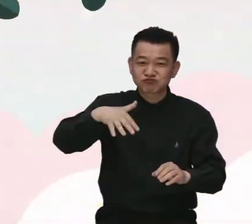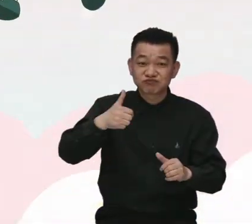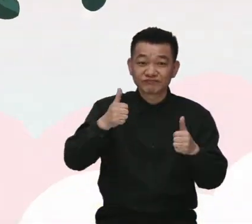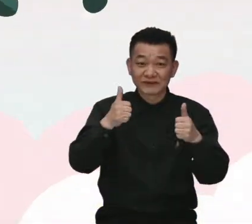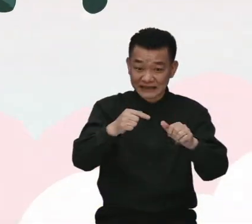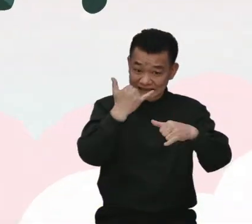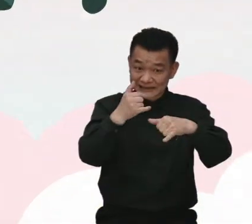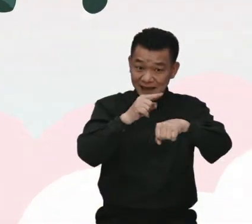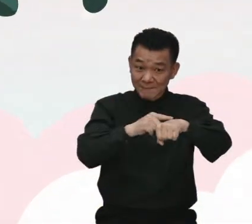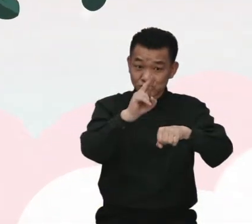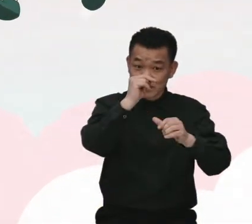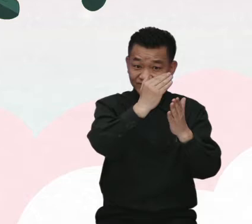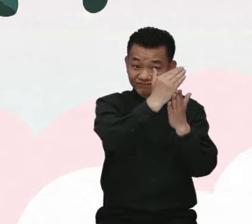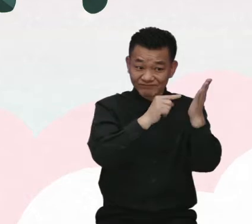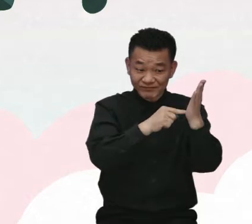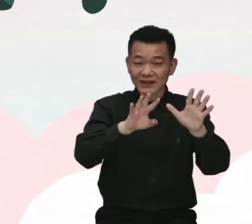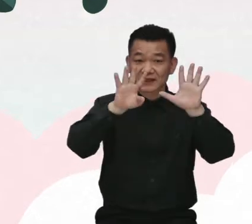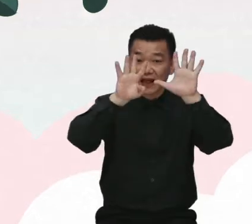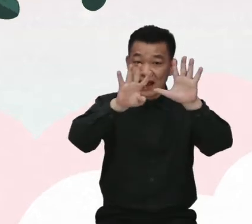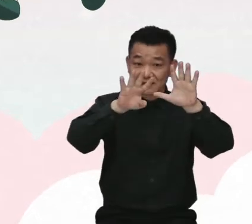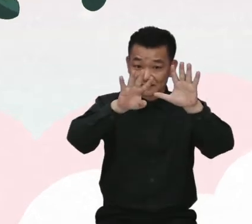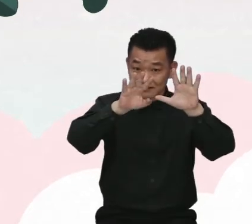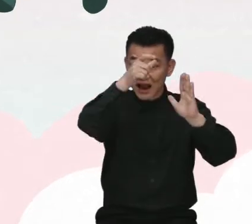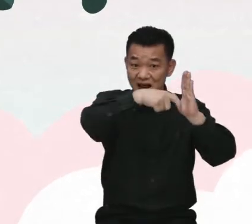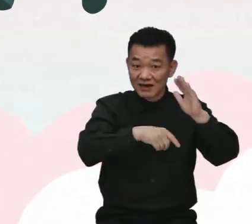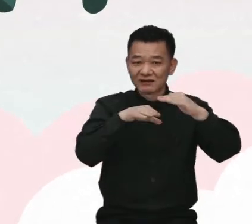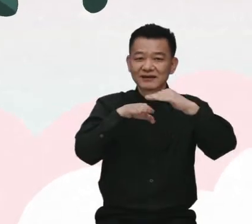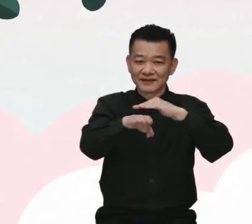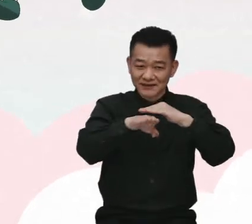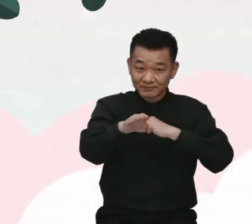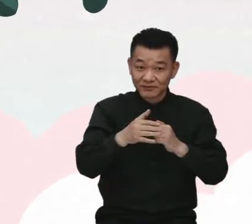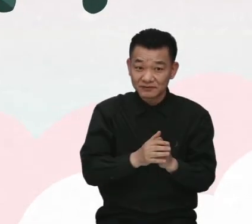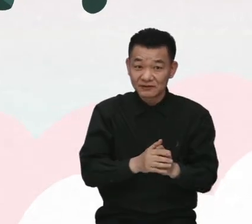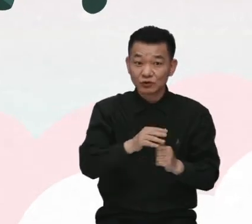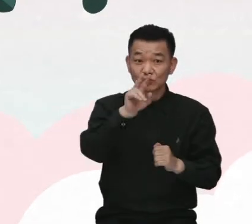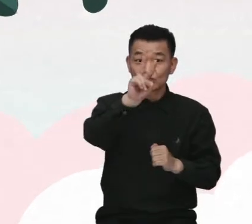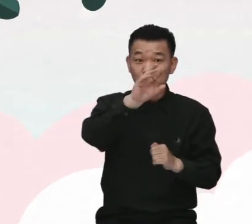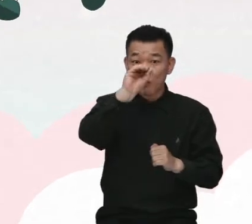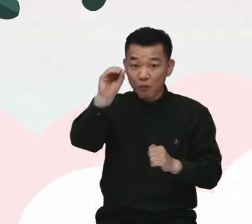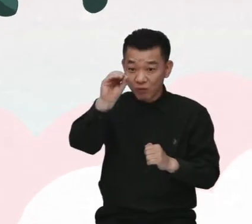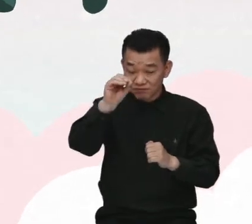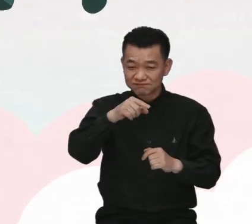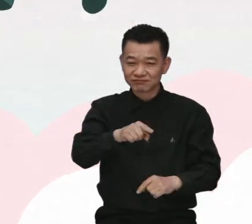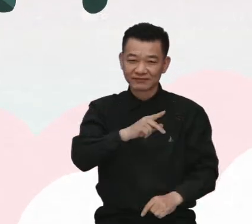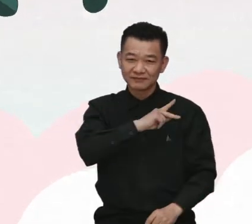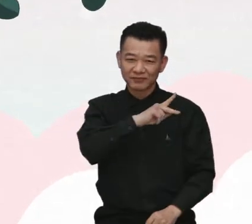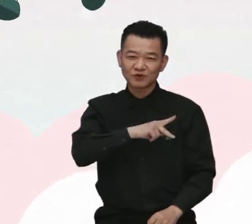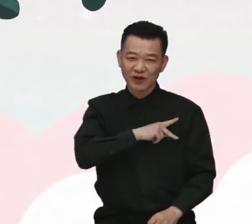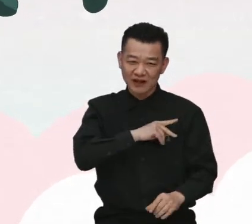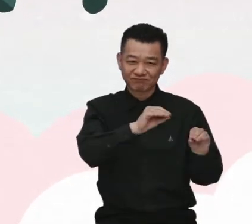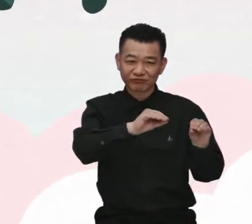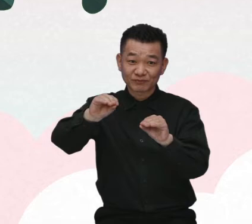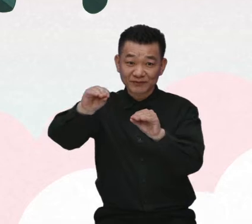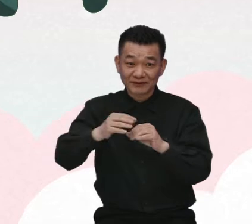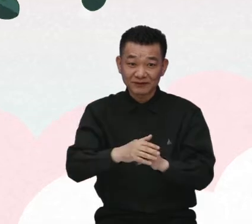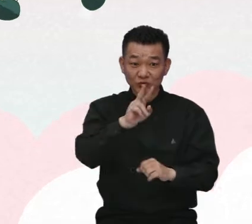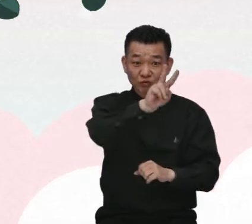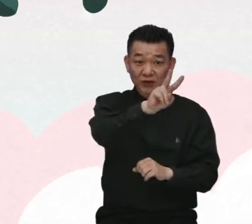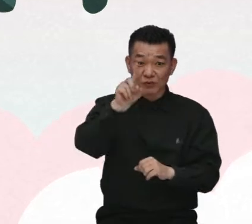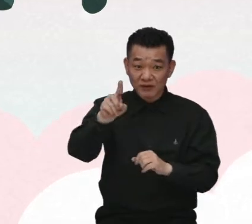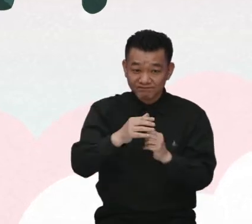In this lecture, we will learn about Article 9, Accessibility, Article 20, Personal Mobility, and